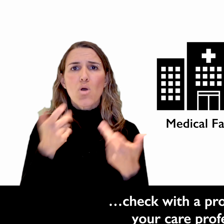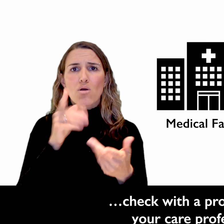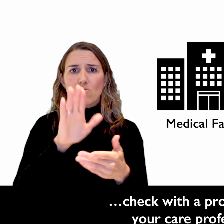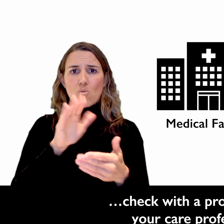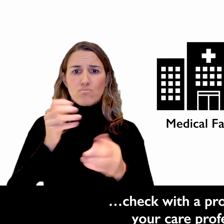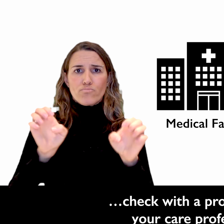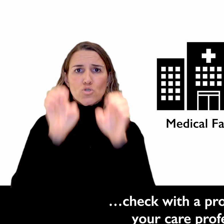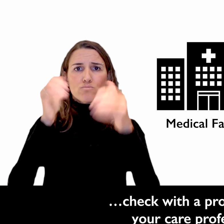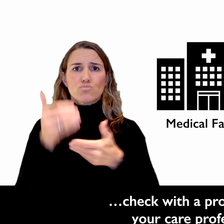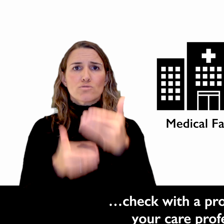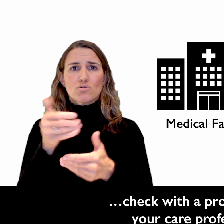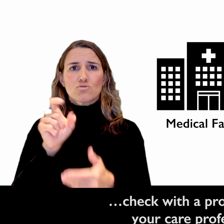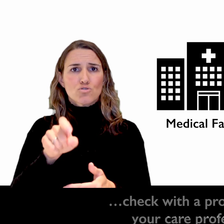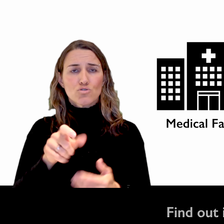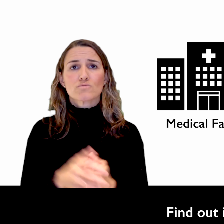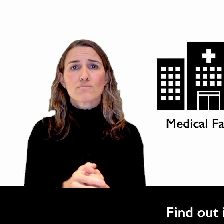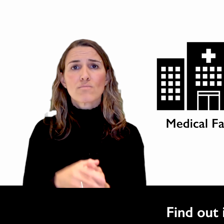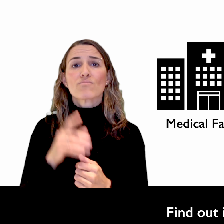www.seniors-network.ca,